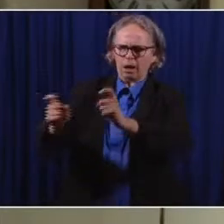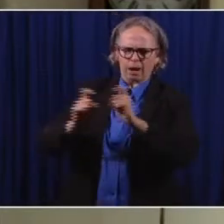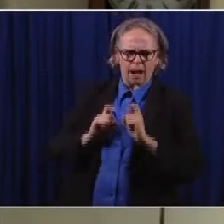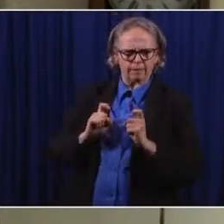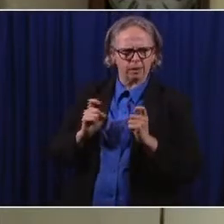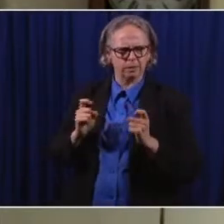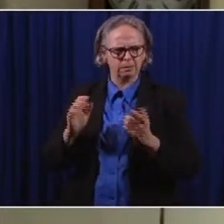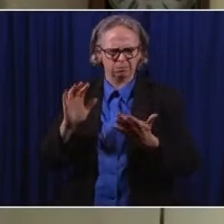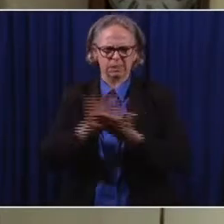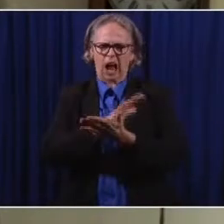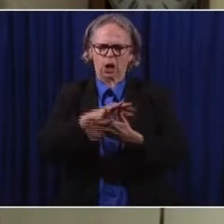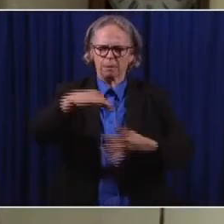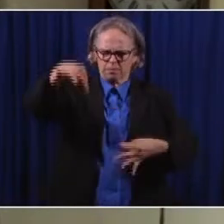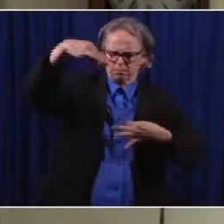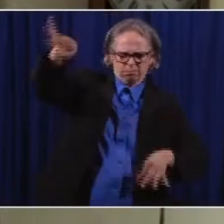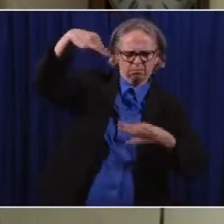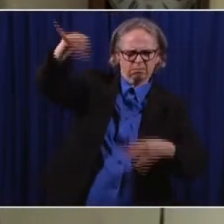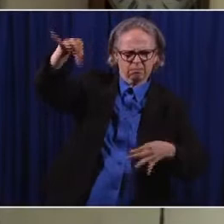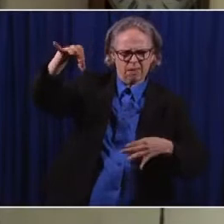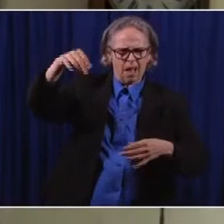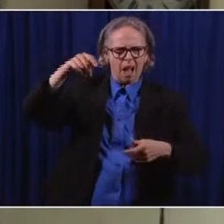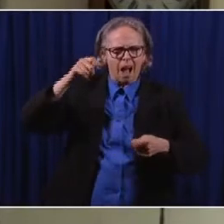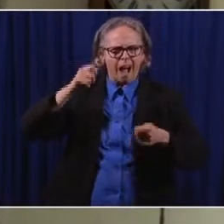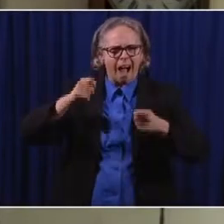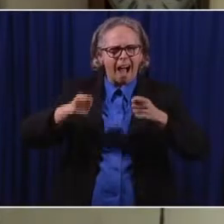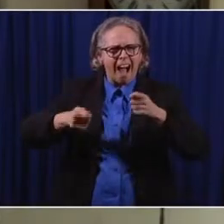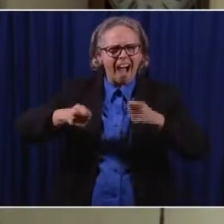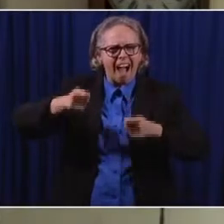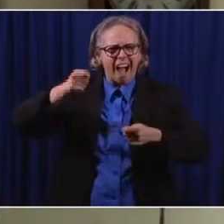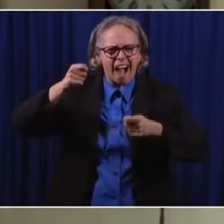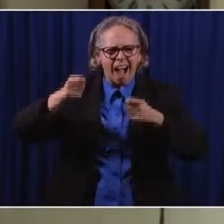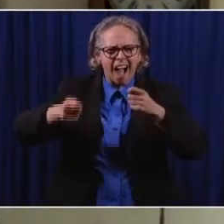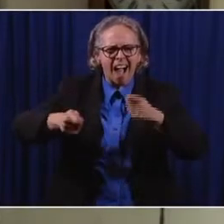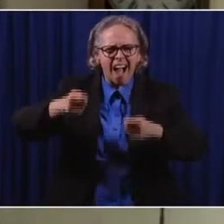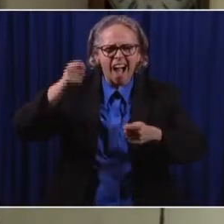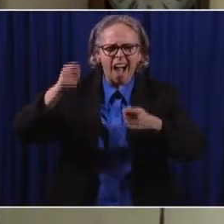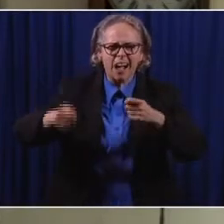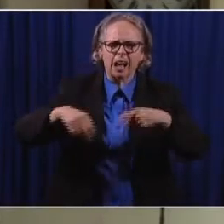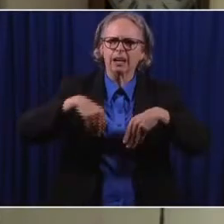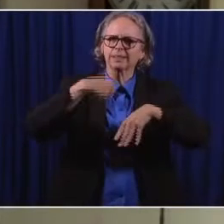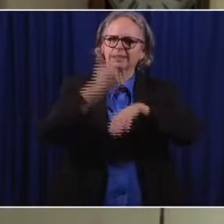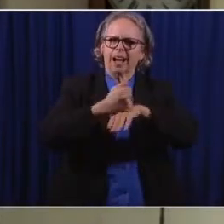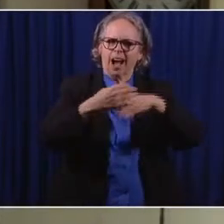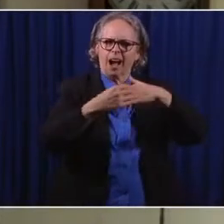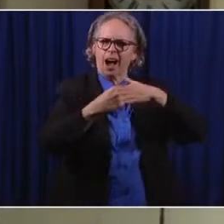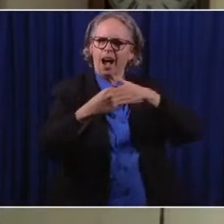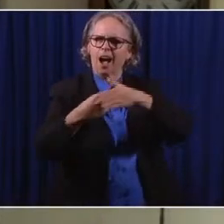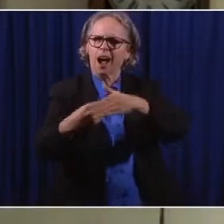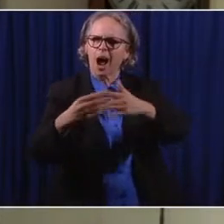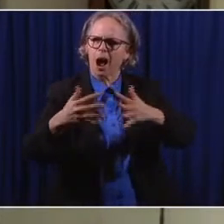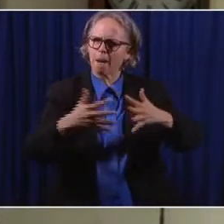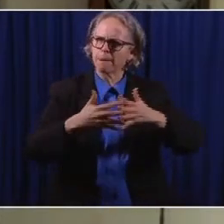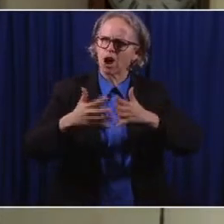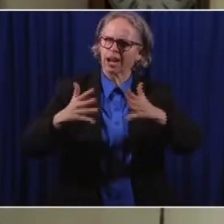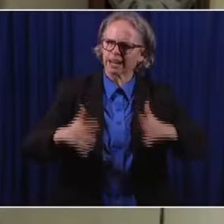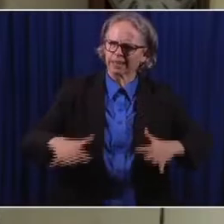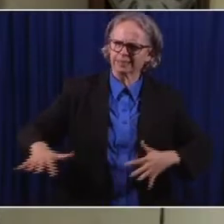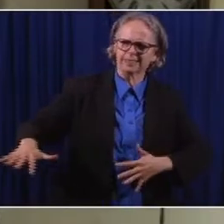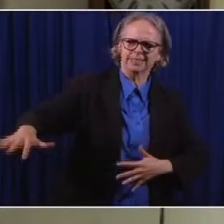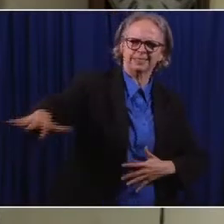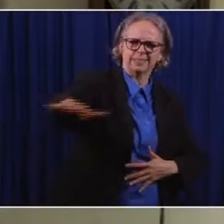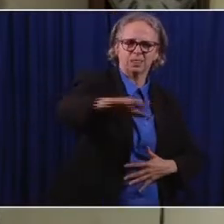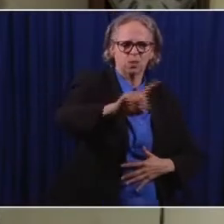the years. It's really provided a roadmap for Americans and freedom-loving people really all over the world.